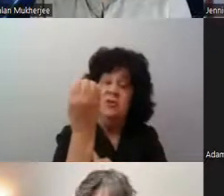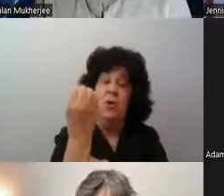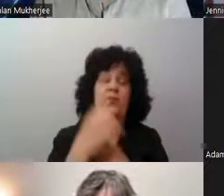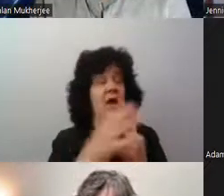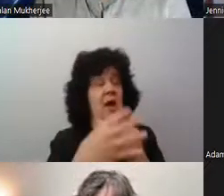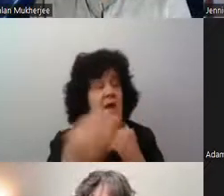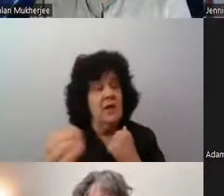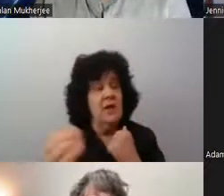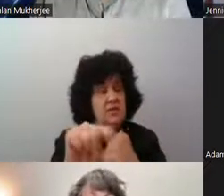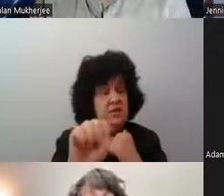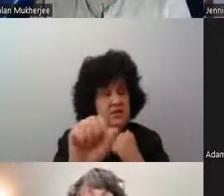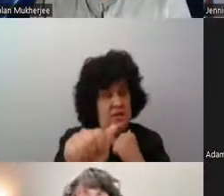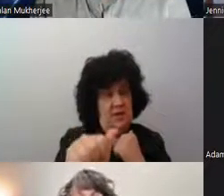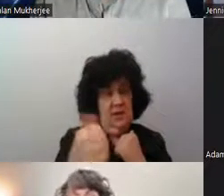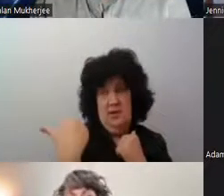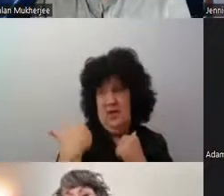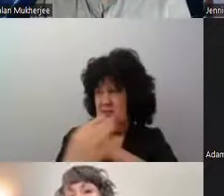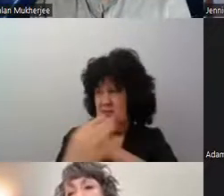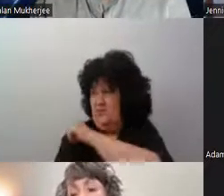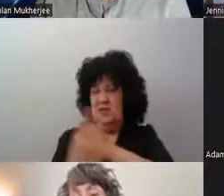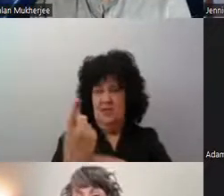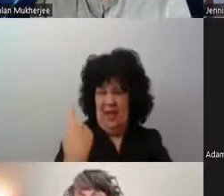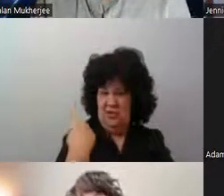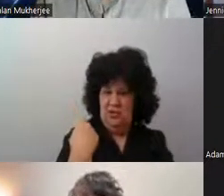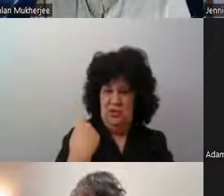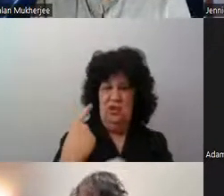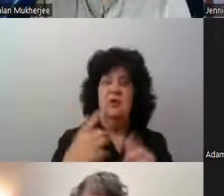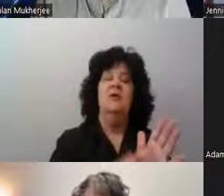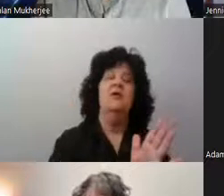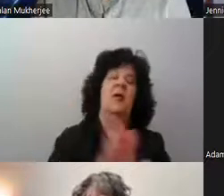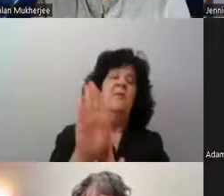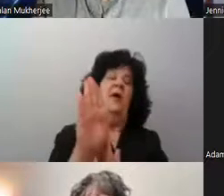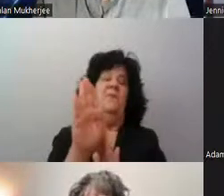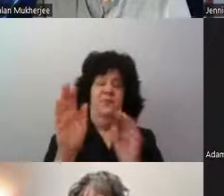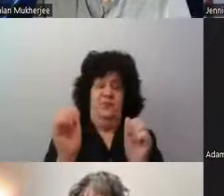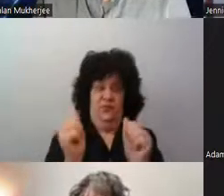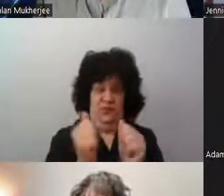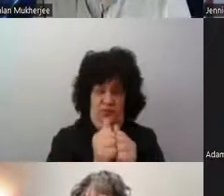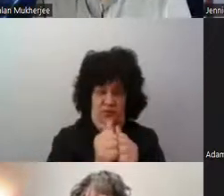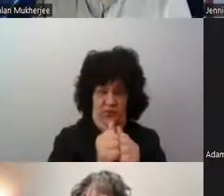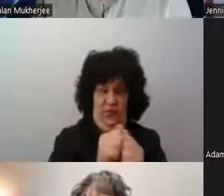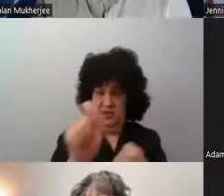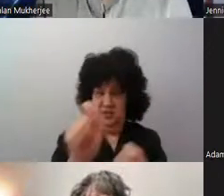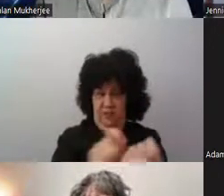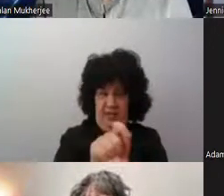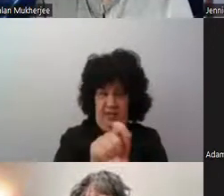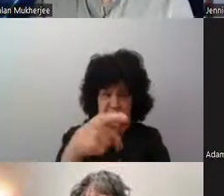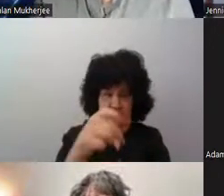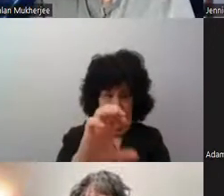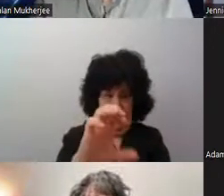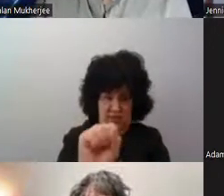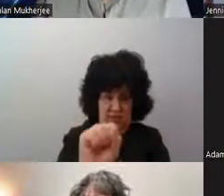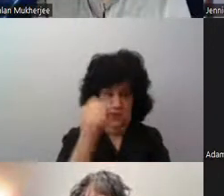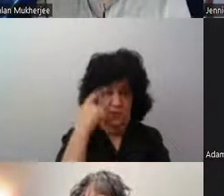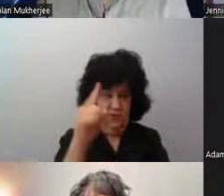GSA last fall, or end of last year, they came up with a specification for environmentally preferred